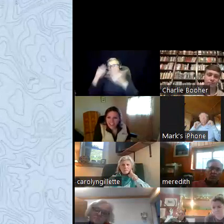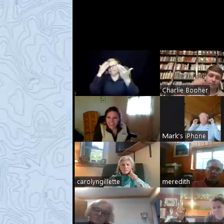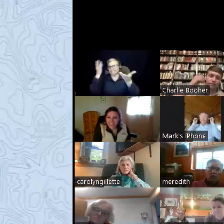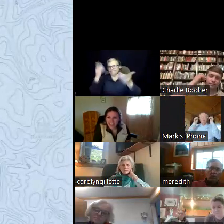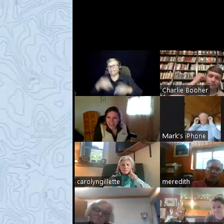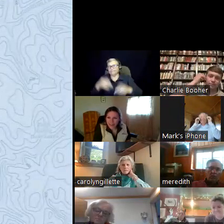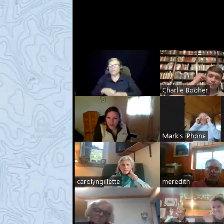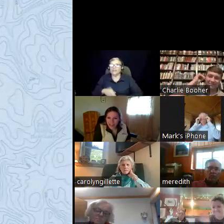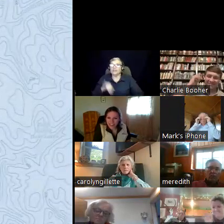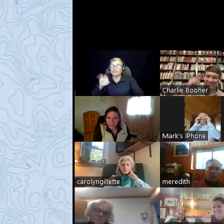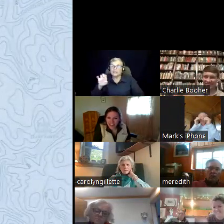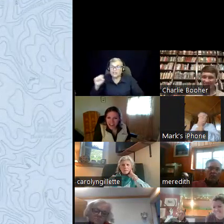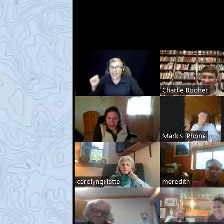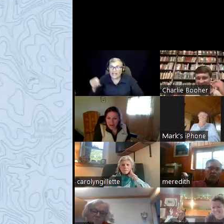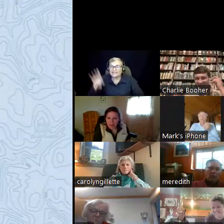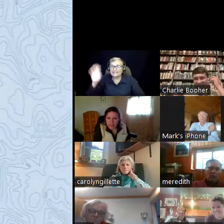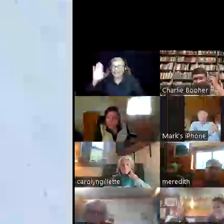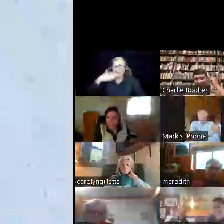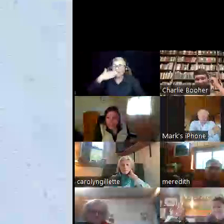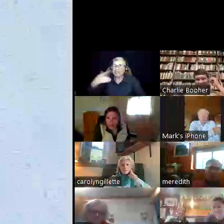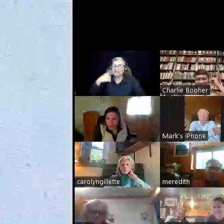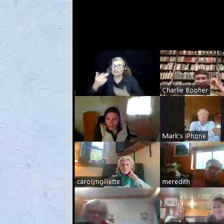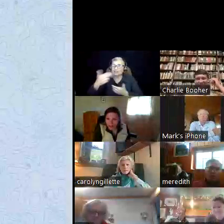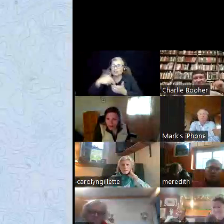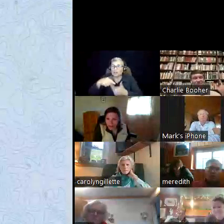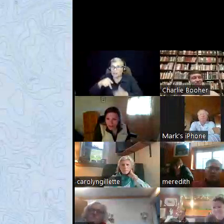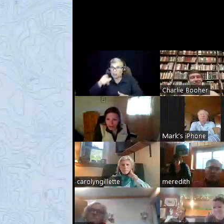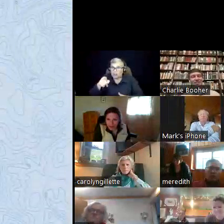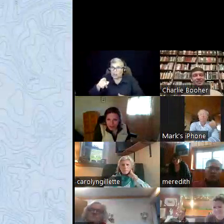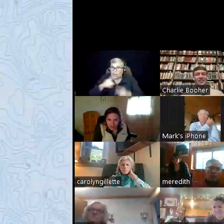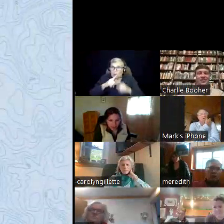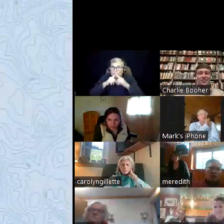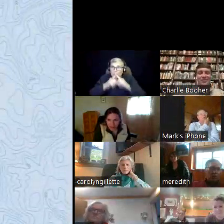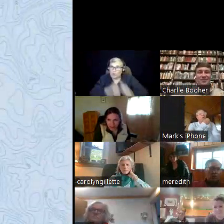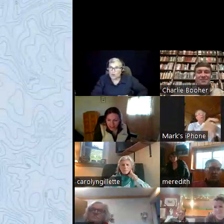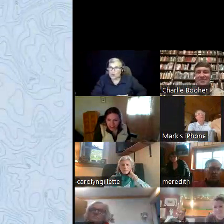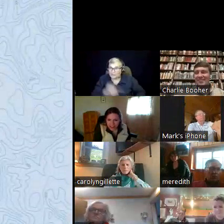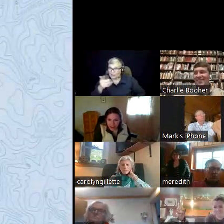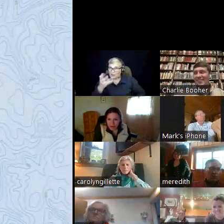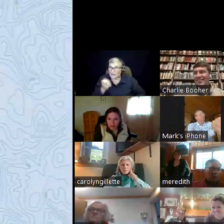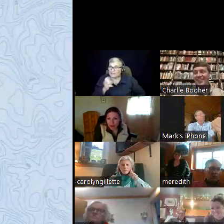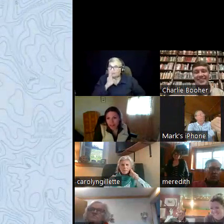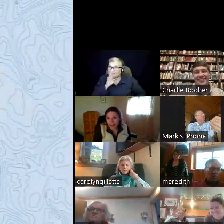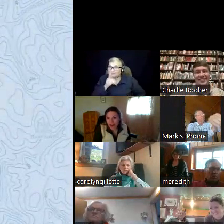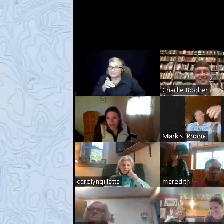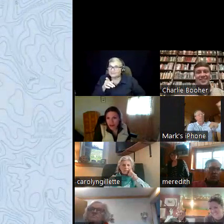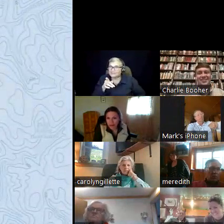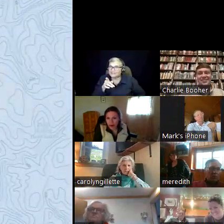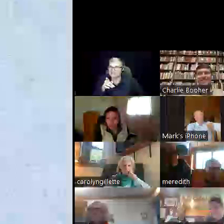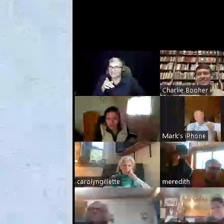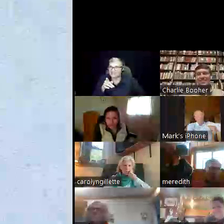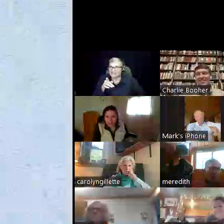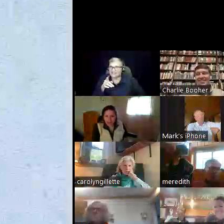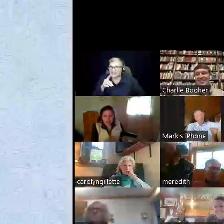Hi, Jess. Thanks for joining us tonight. Looks like you unmuted, so I'd love to invite you to participate in responding to